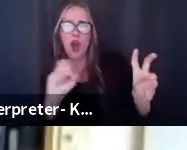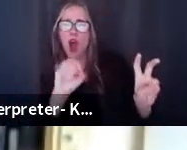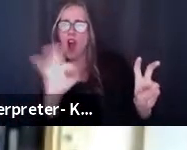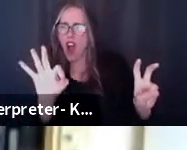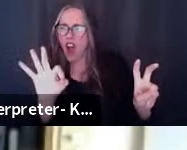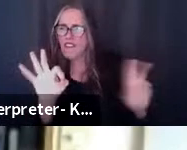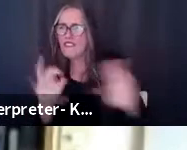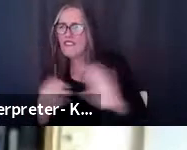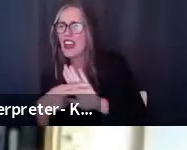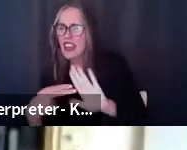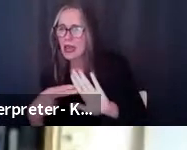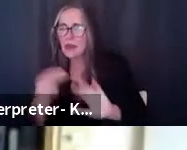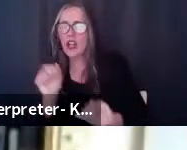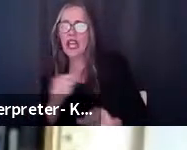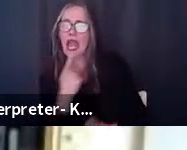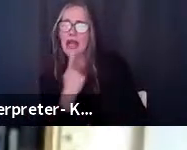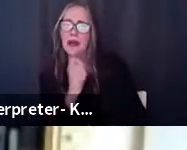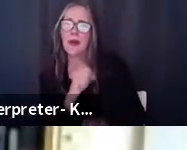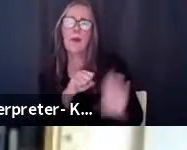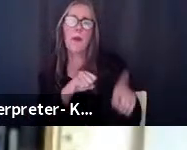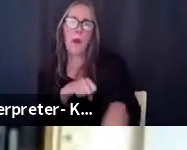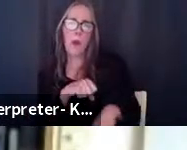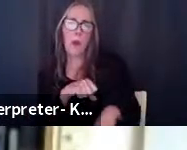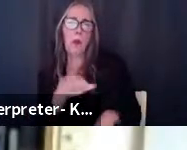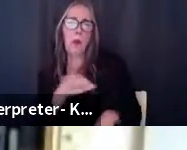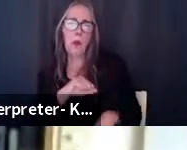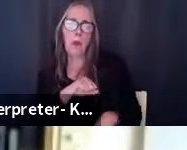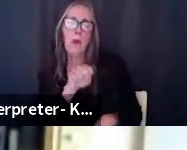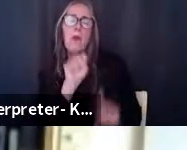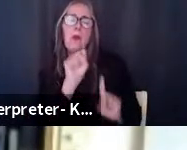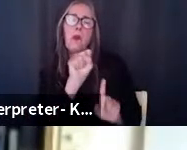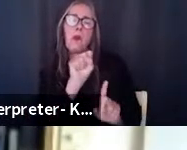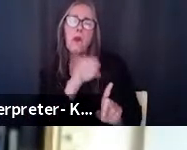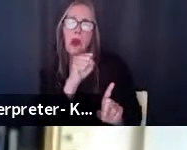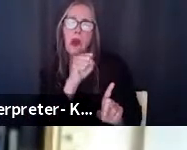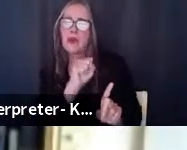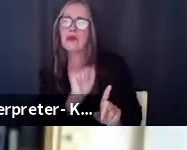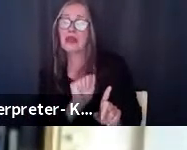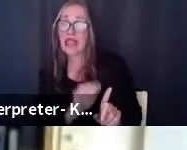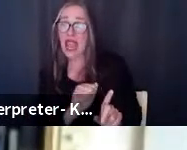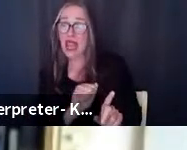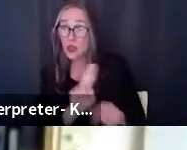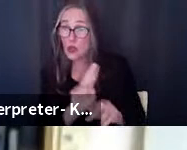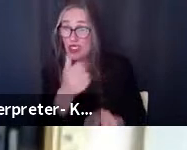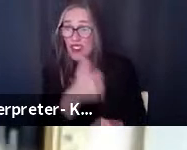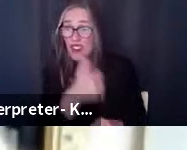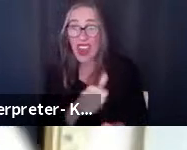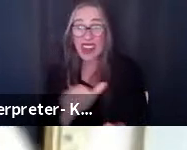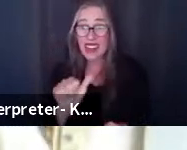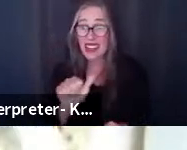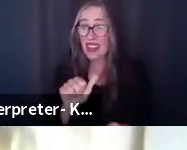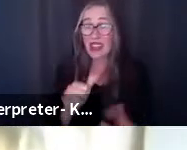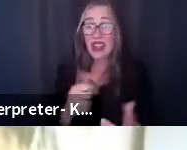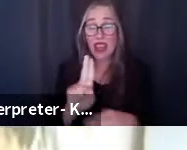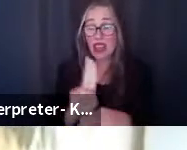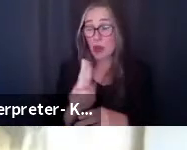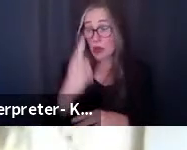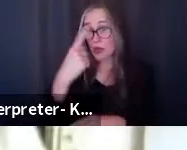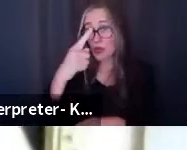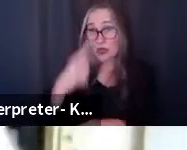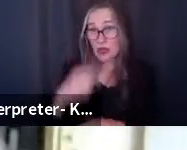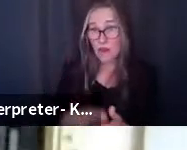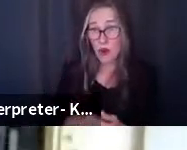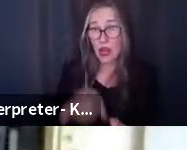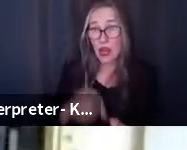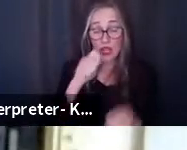nod then doctors would be able to use it for any condition or trait that they decided they wanted to use it for